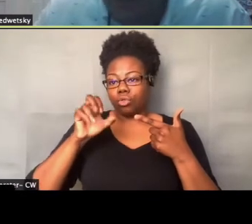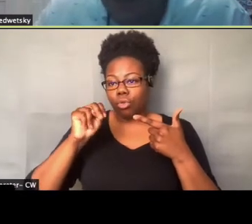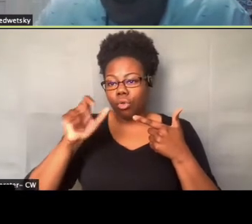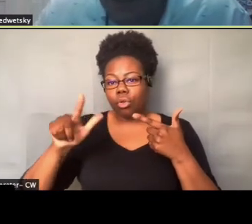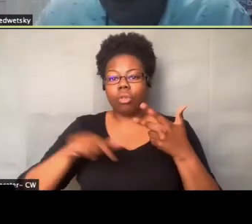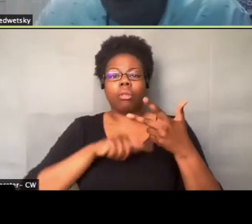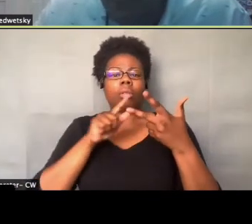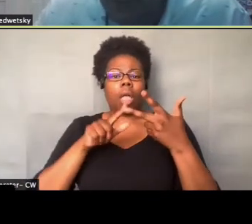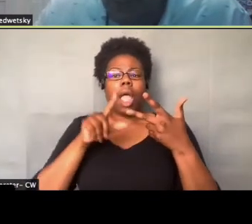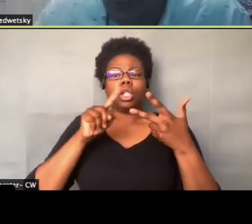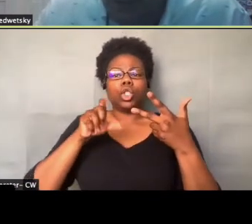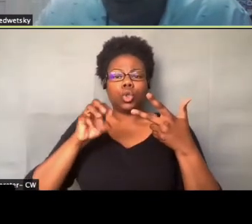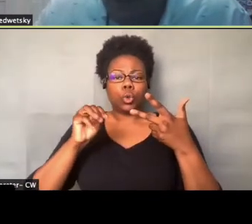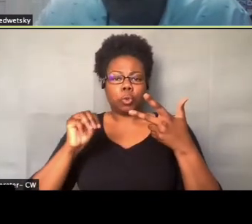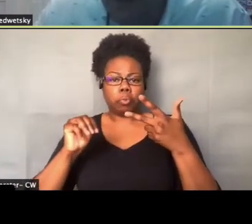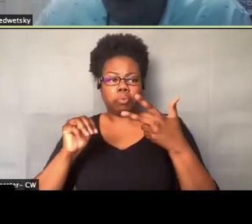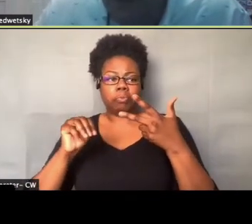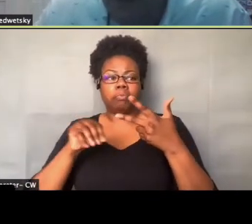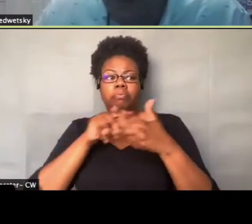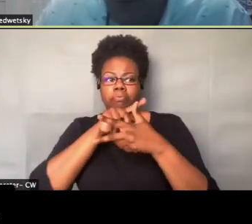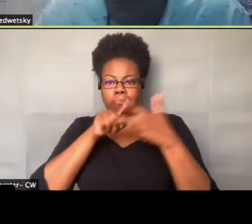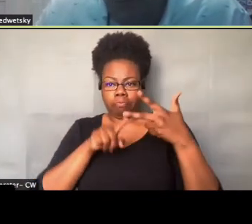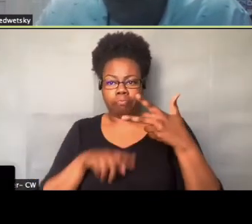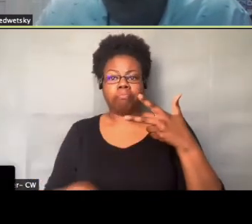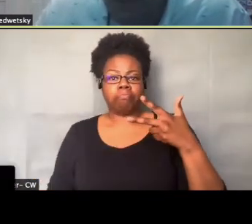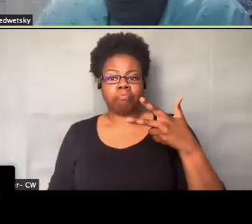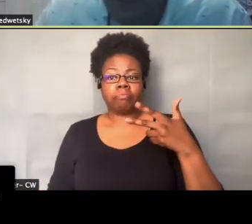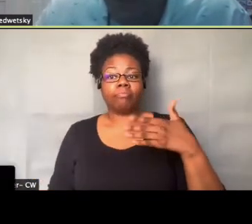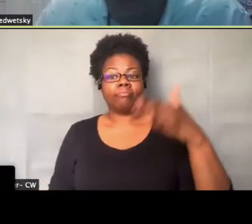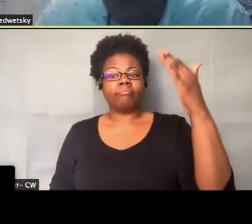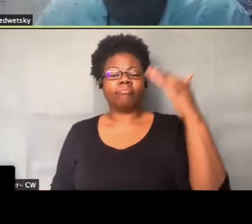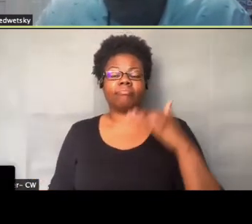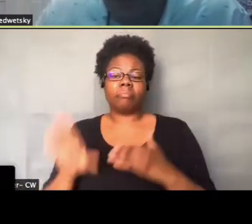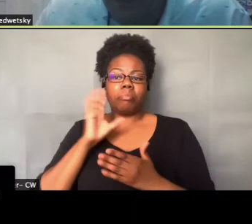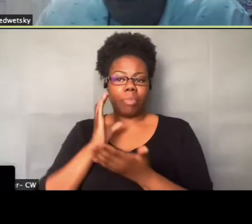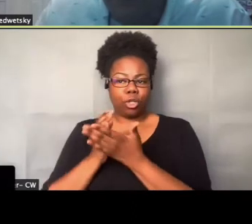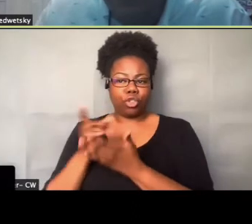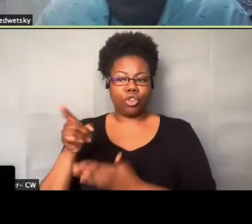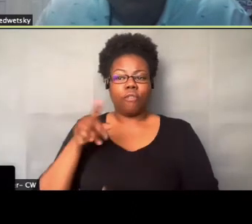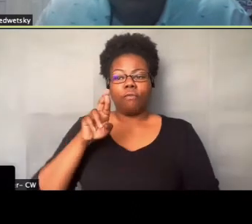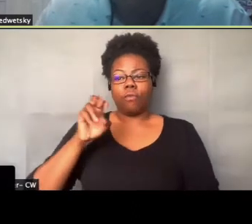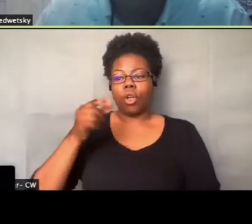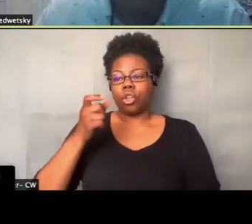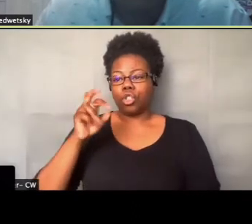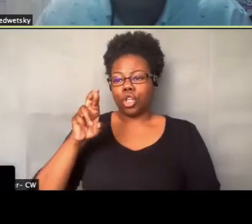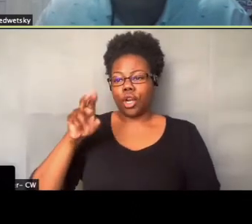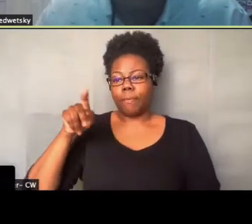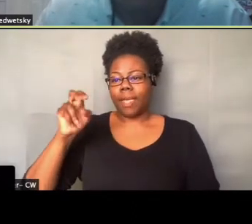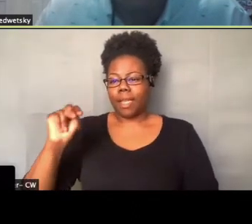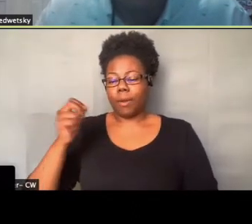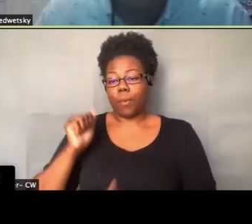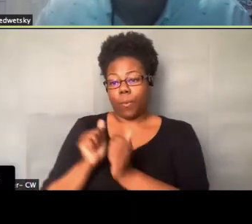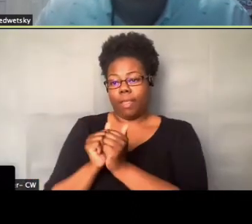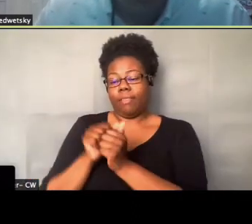slide. And here's a picture of the radio pen with the 3 different mic settings.